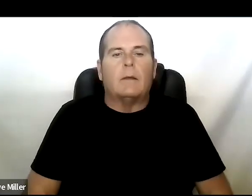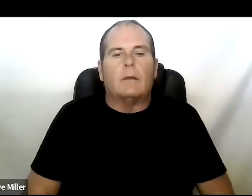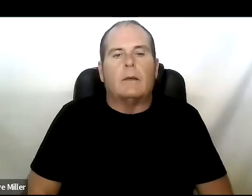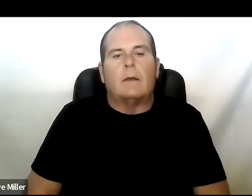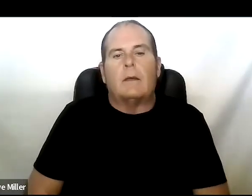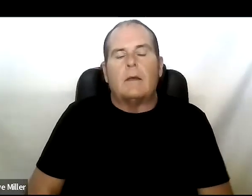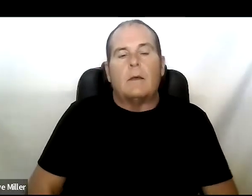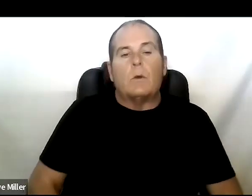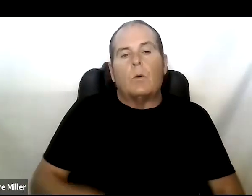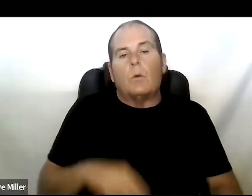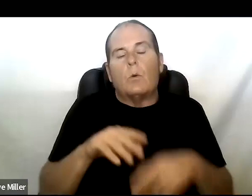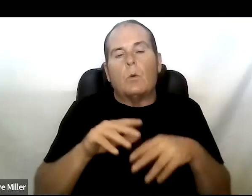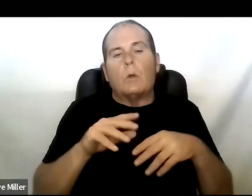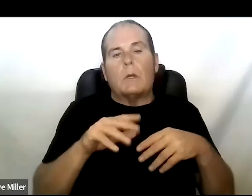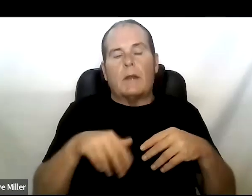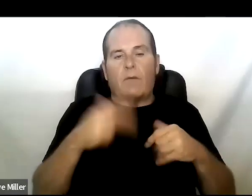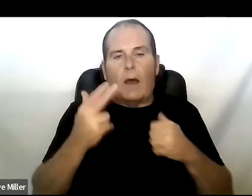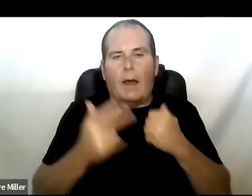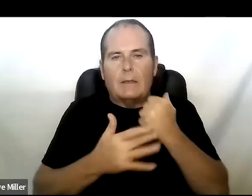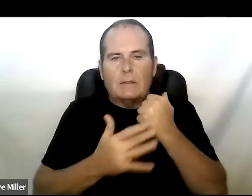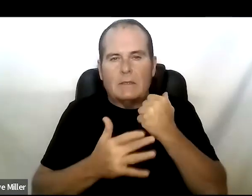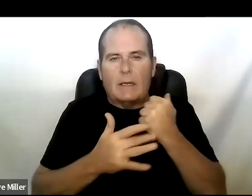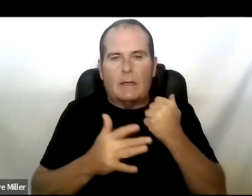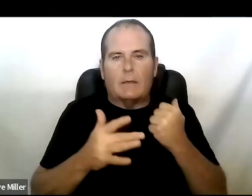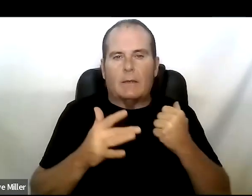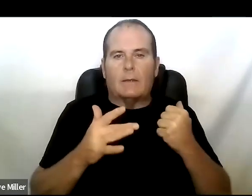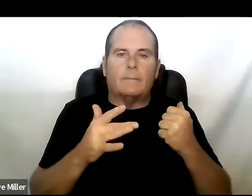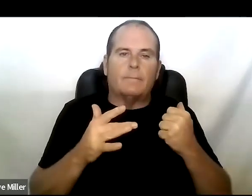They're like these really high tech